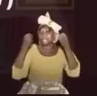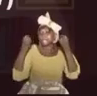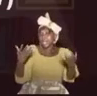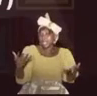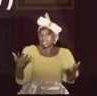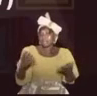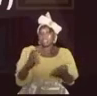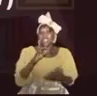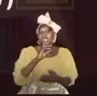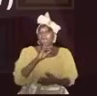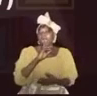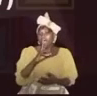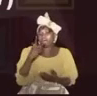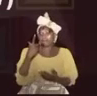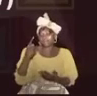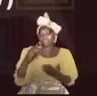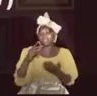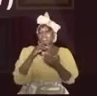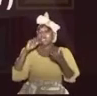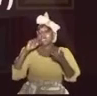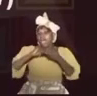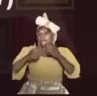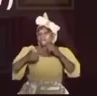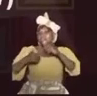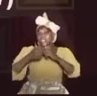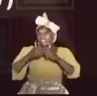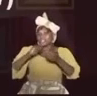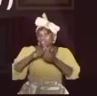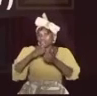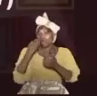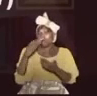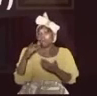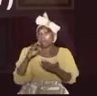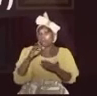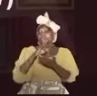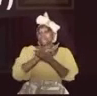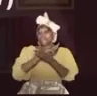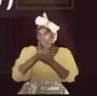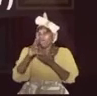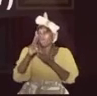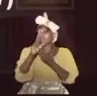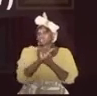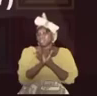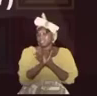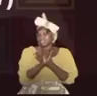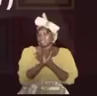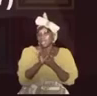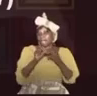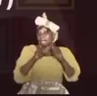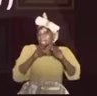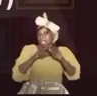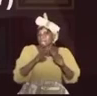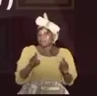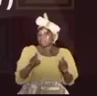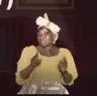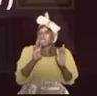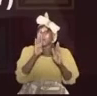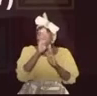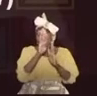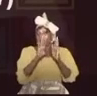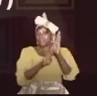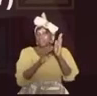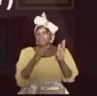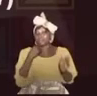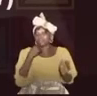are the afflictions of the righteous. But the Bible there leaves us with an assurance that the